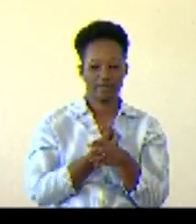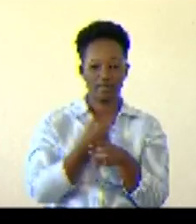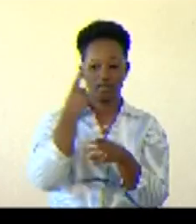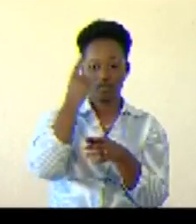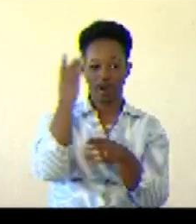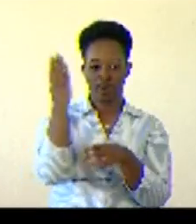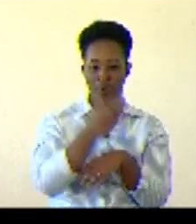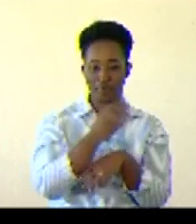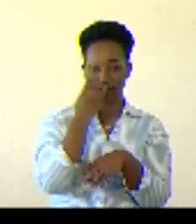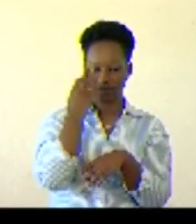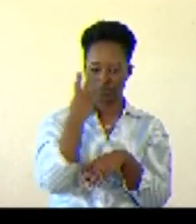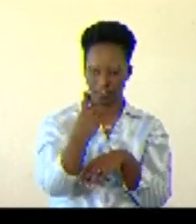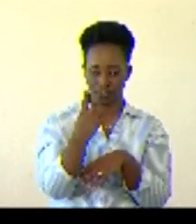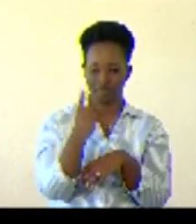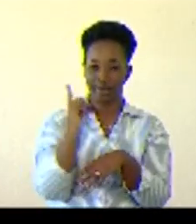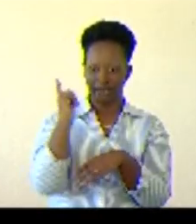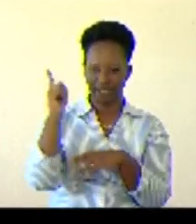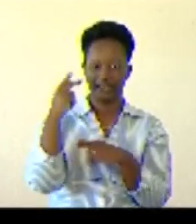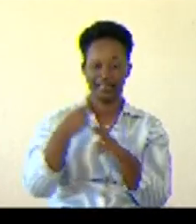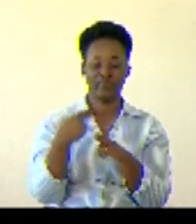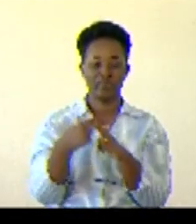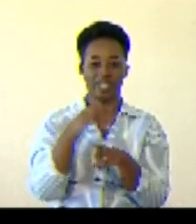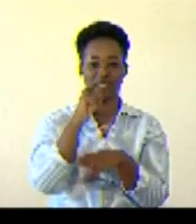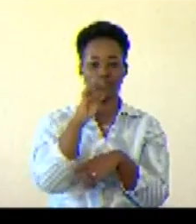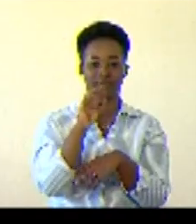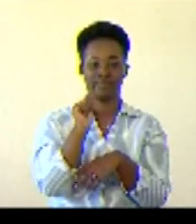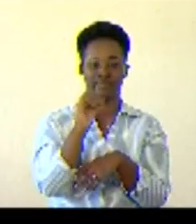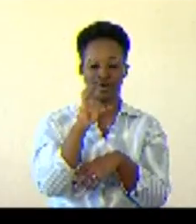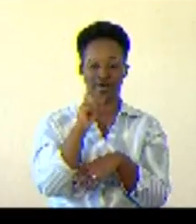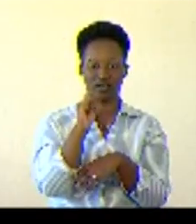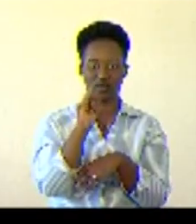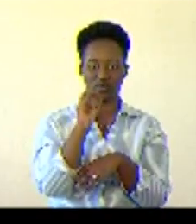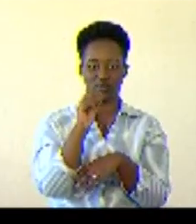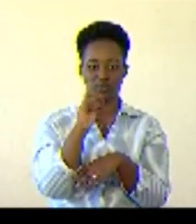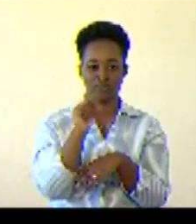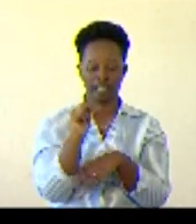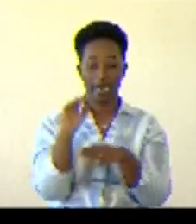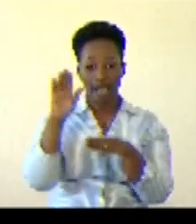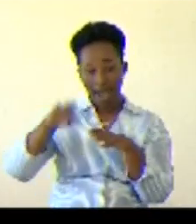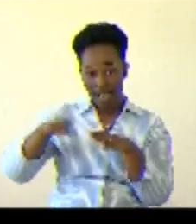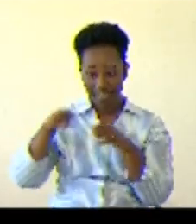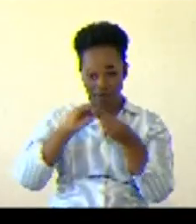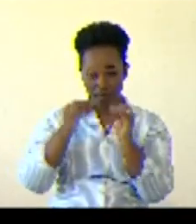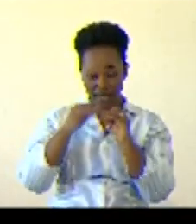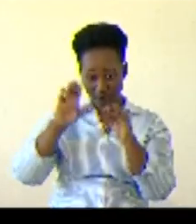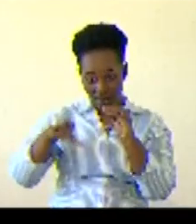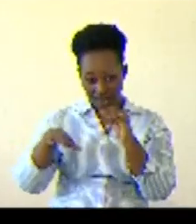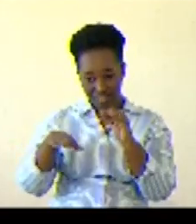2, this is a fraction. And this is a denominator. When you say denominator,